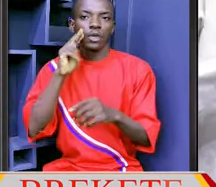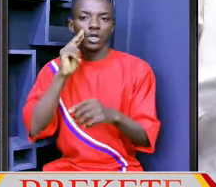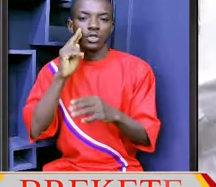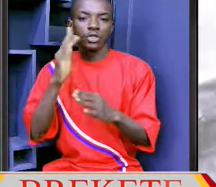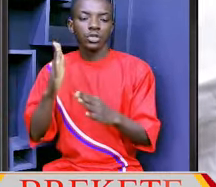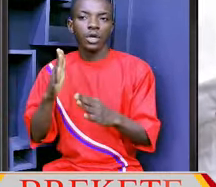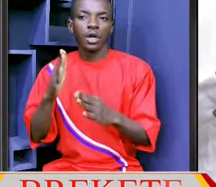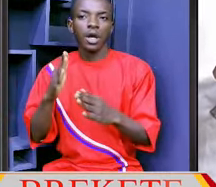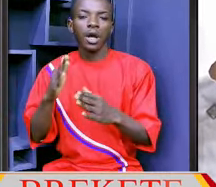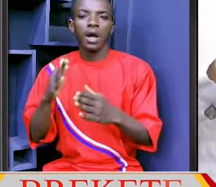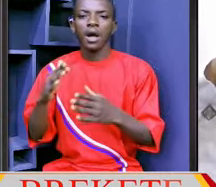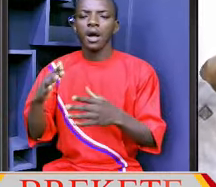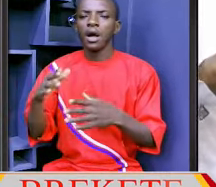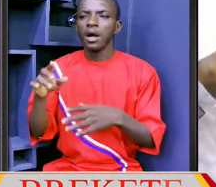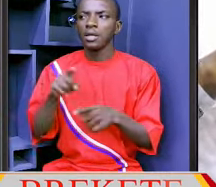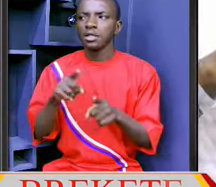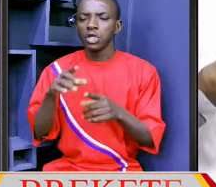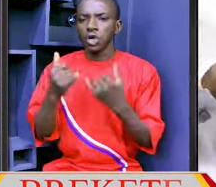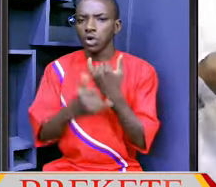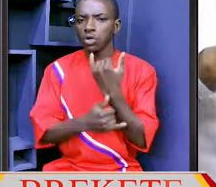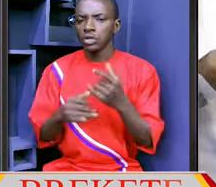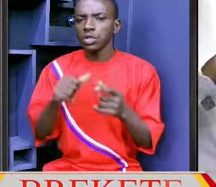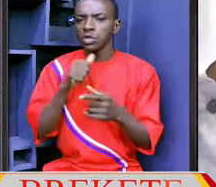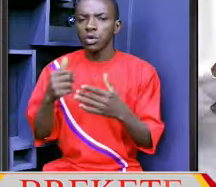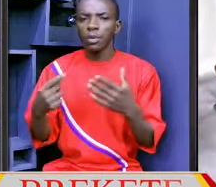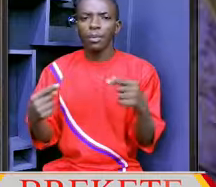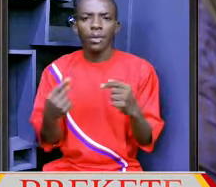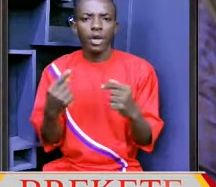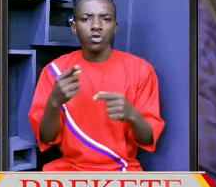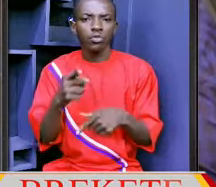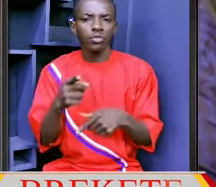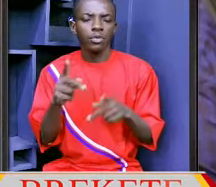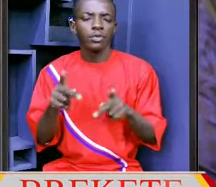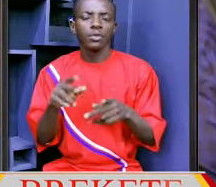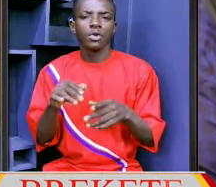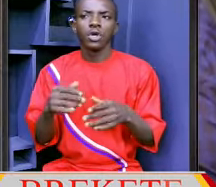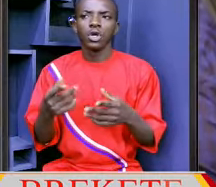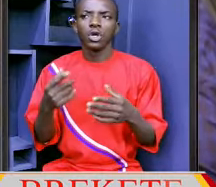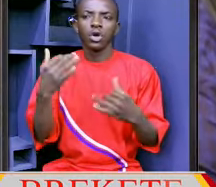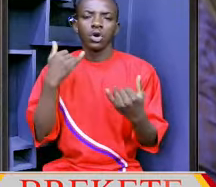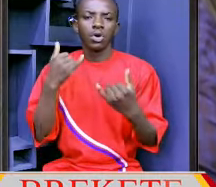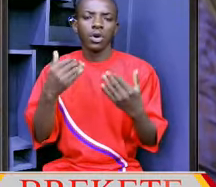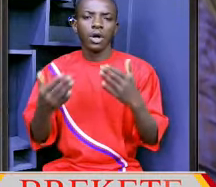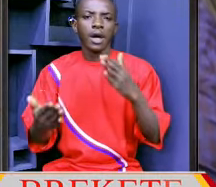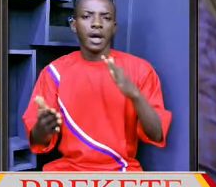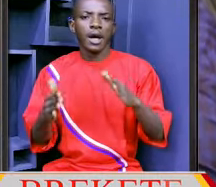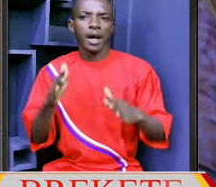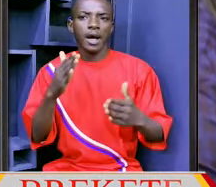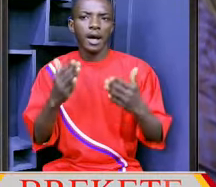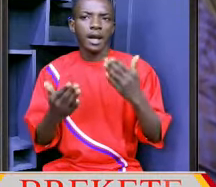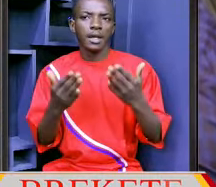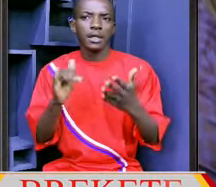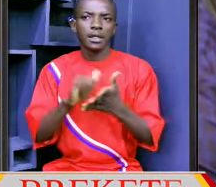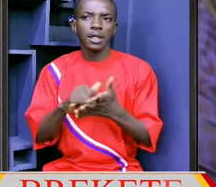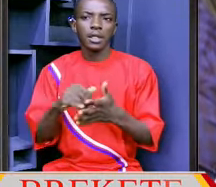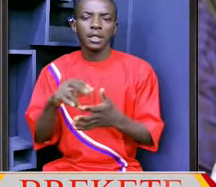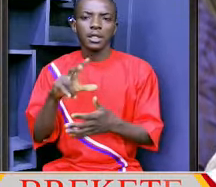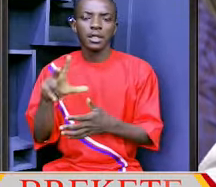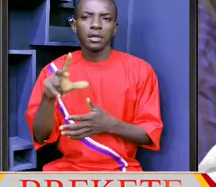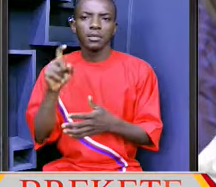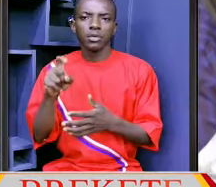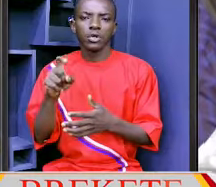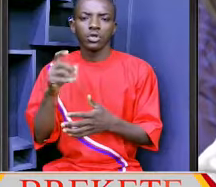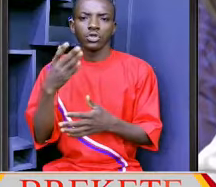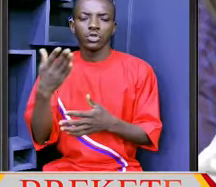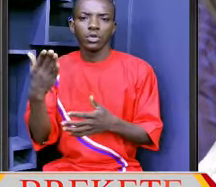as a country, you know they pay Nuna. I go come analyze that 3 point something billion